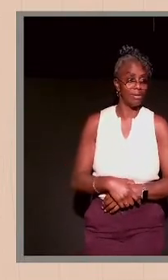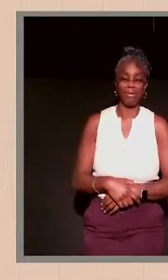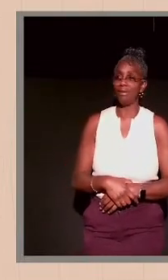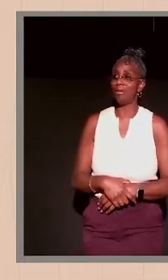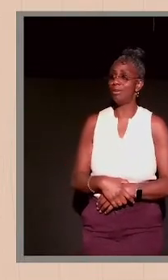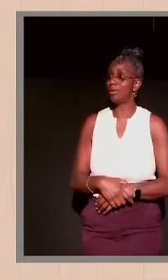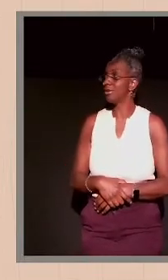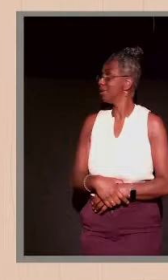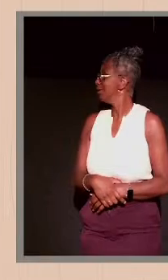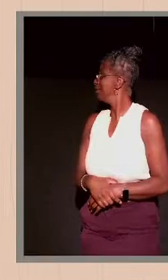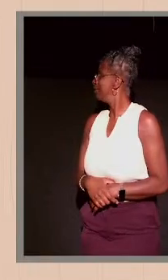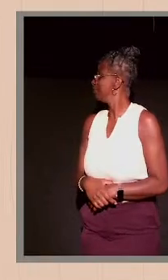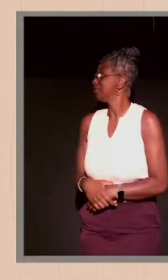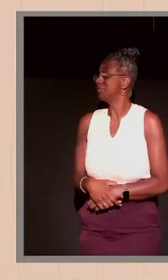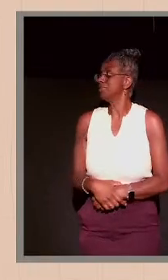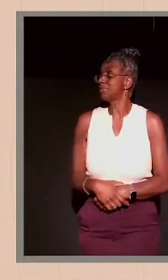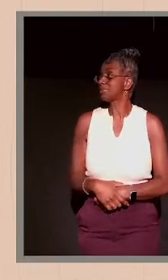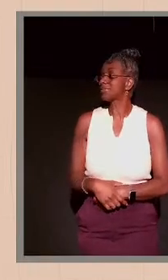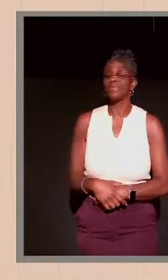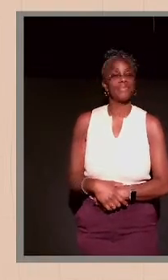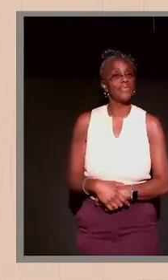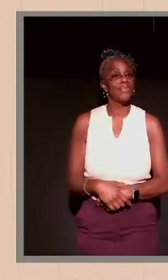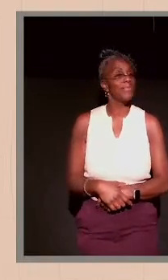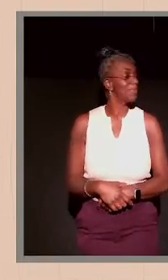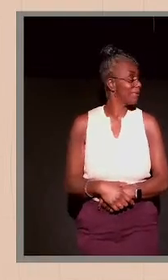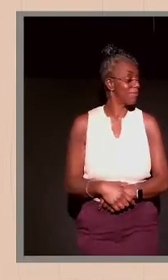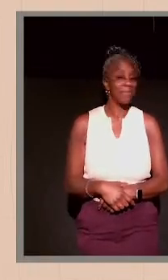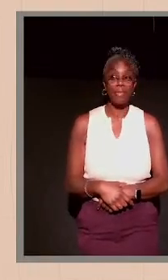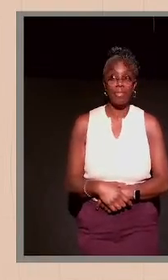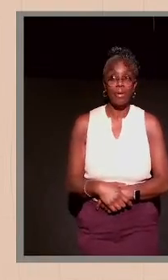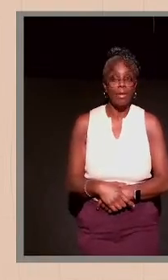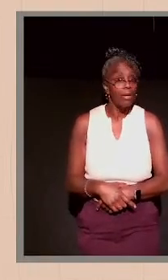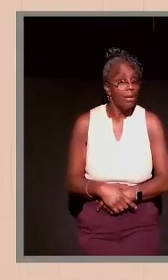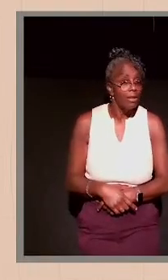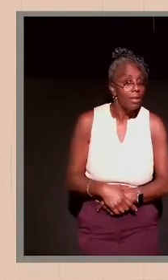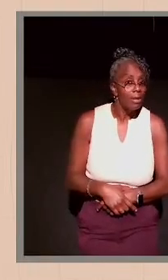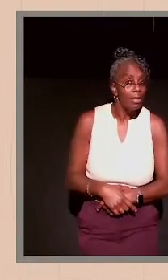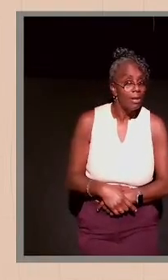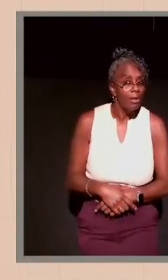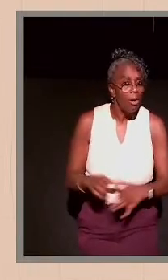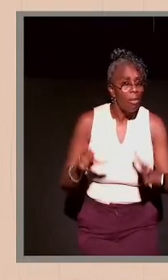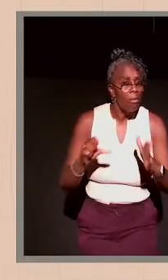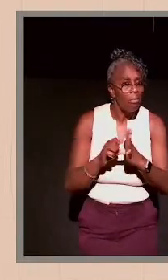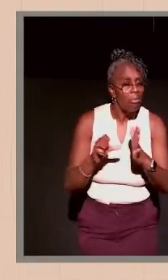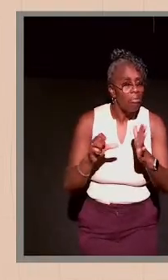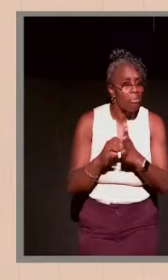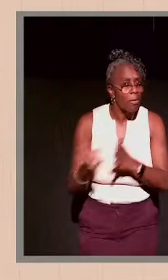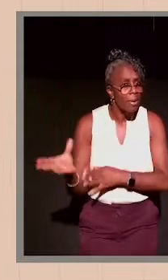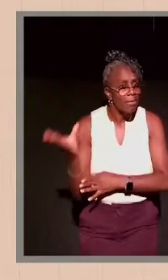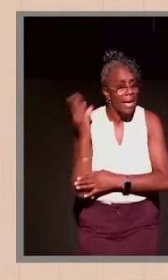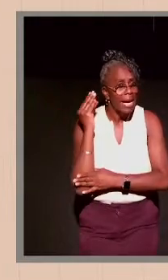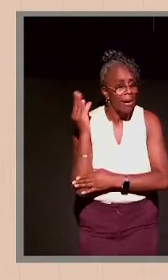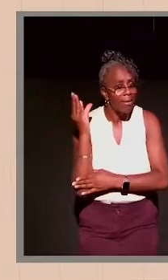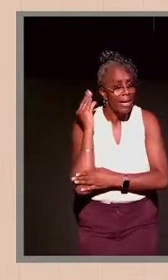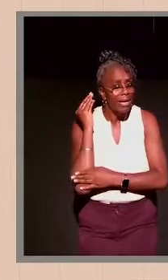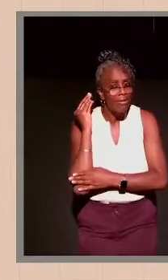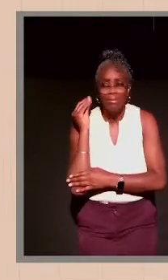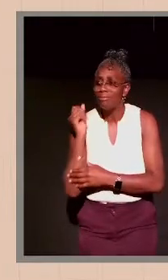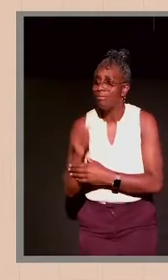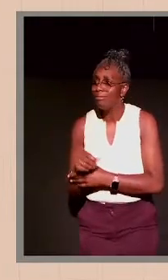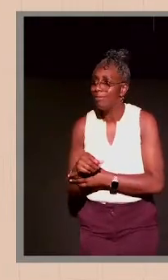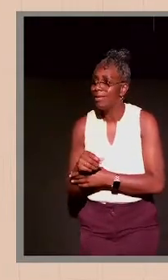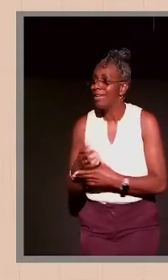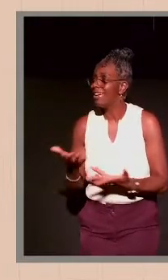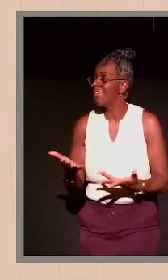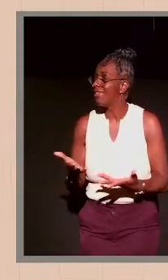Honey, they're gone. Okay. No, we're still here. Can you hear me? Hello, hello? Yeah, it's like suddenly, yep. Ah,